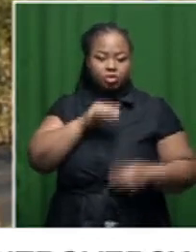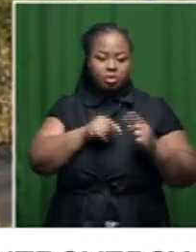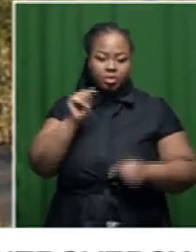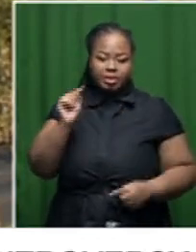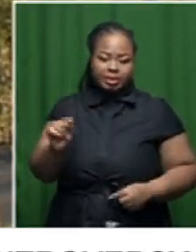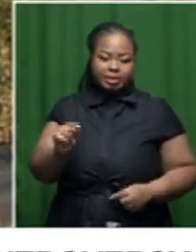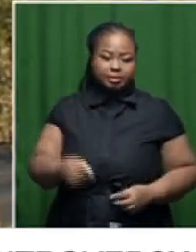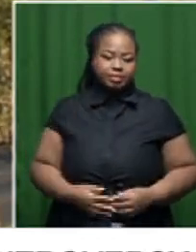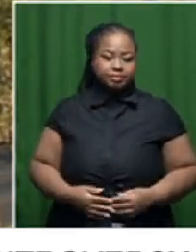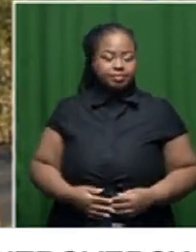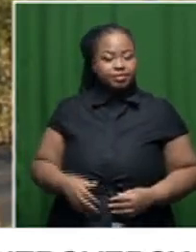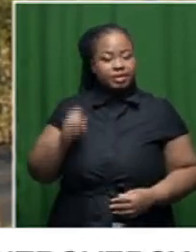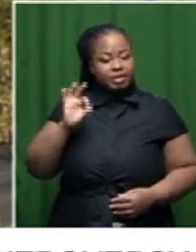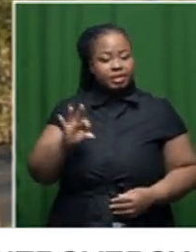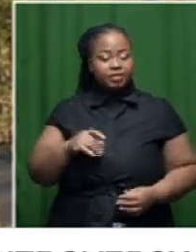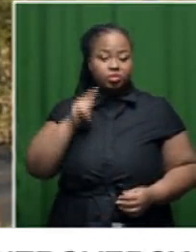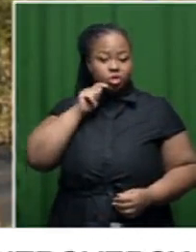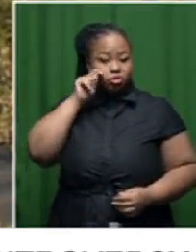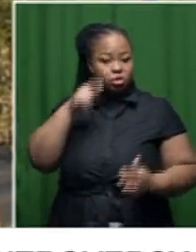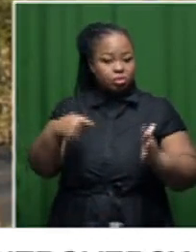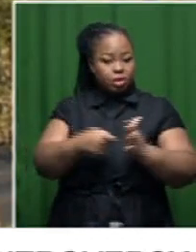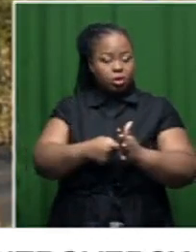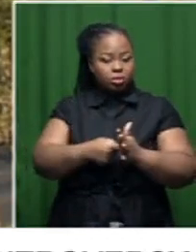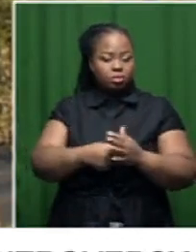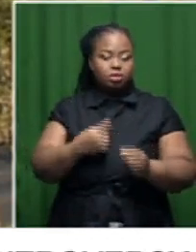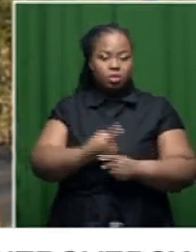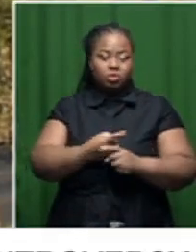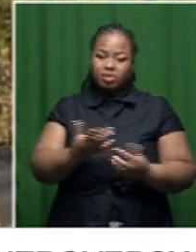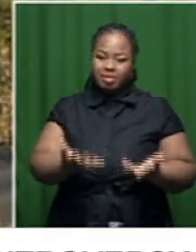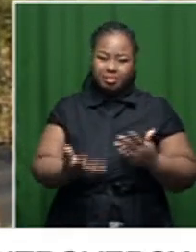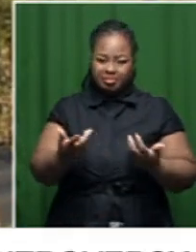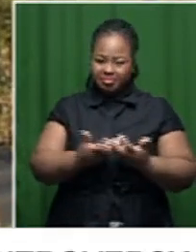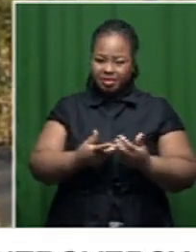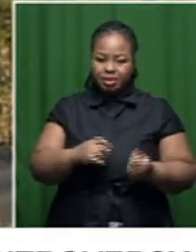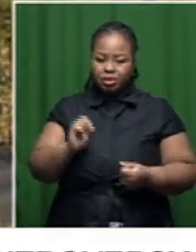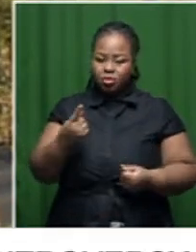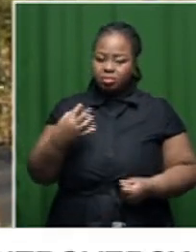about, and whether the jeans procurement merely lined